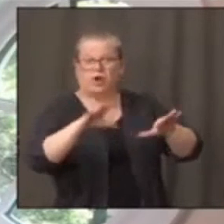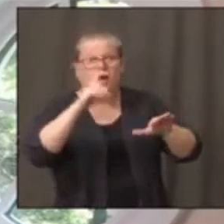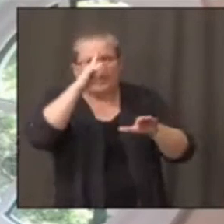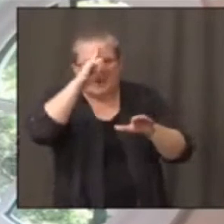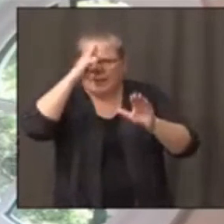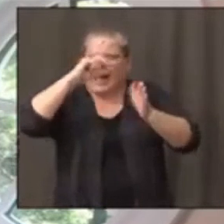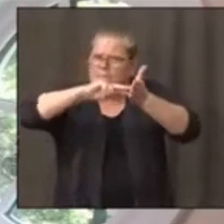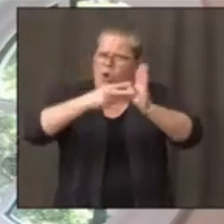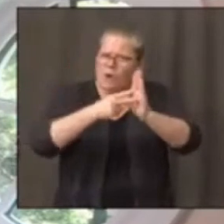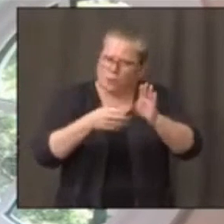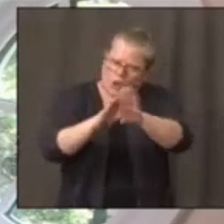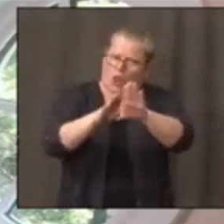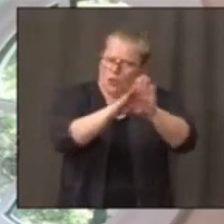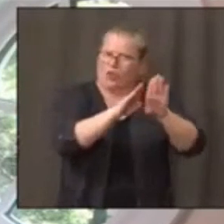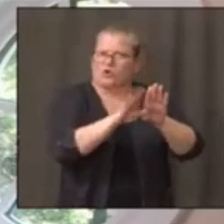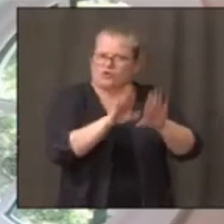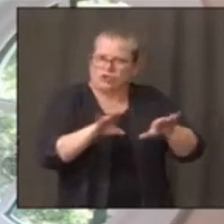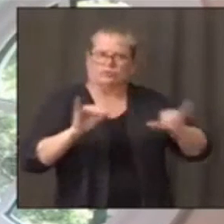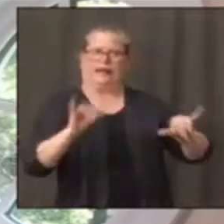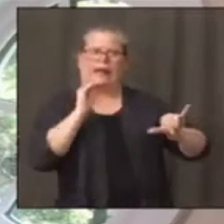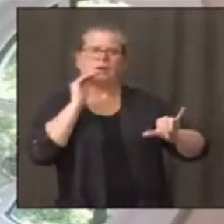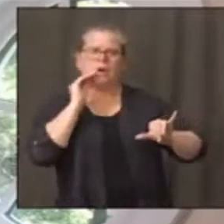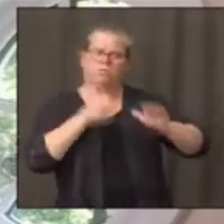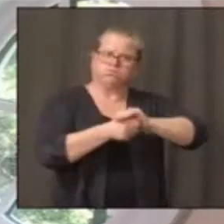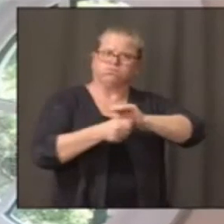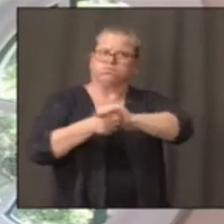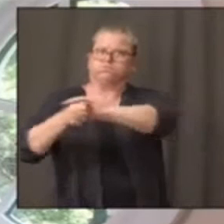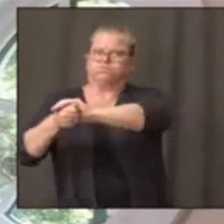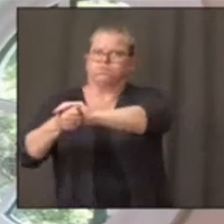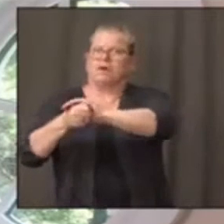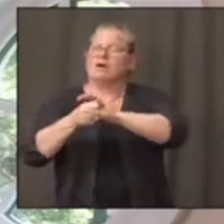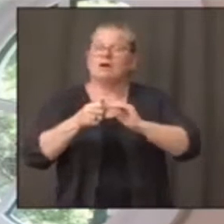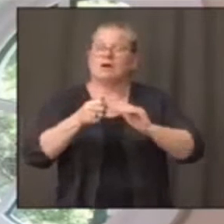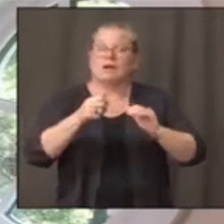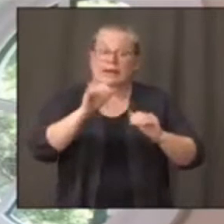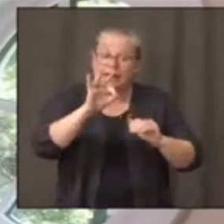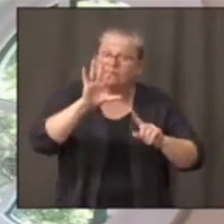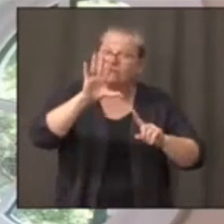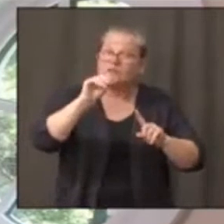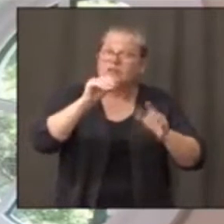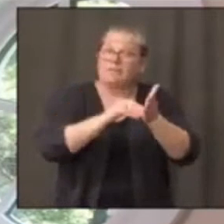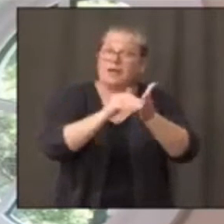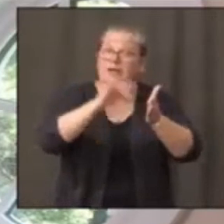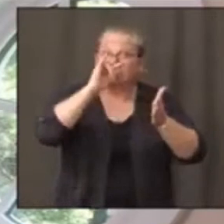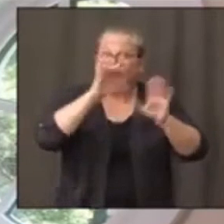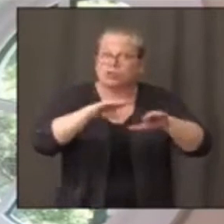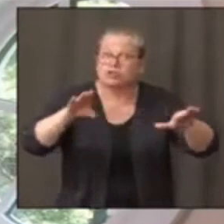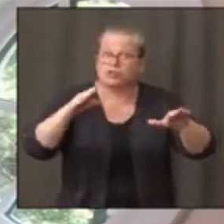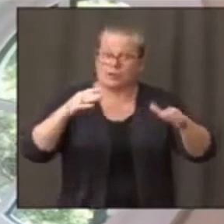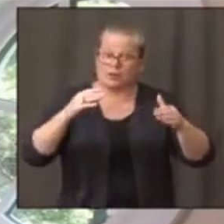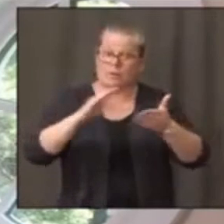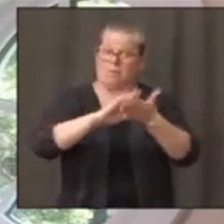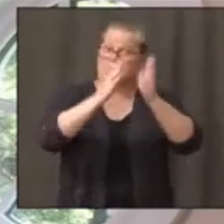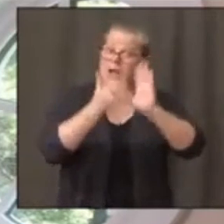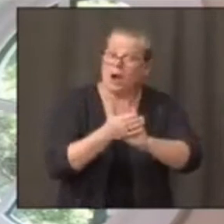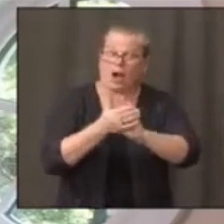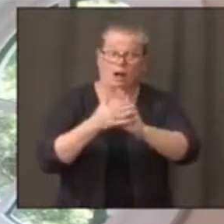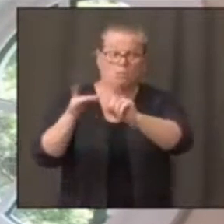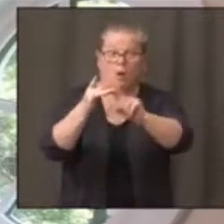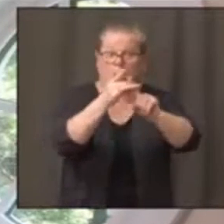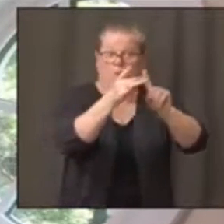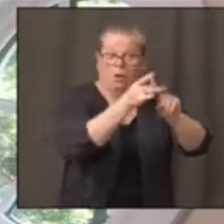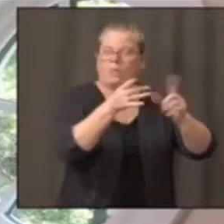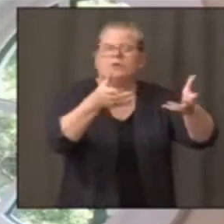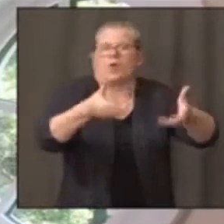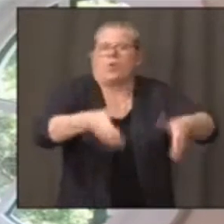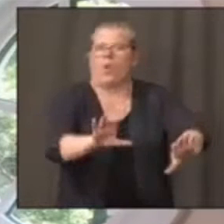don't want to find out what would happen if 15 million kids became infected with coronavirus. I think we're going to have a better sense of what the overall risk is to